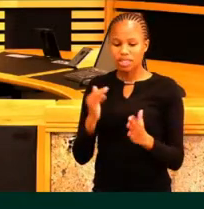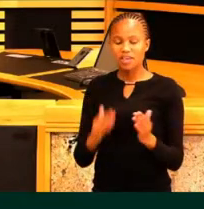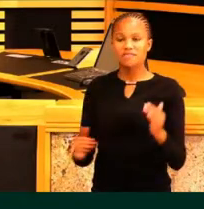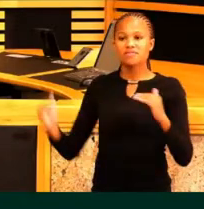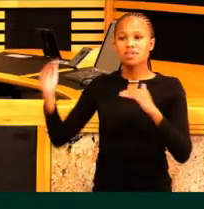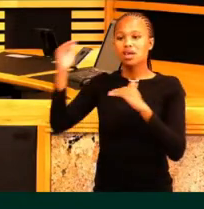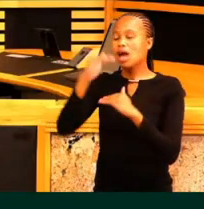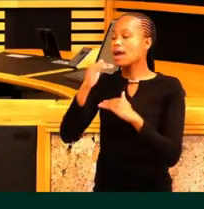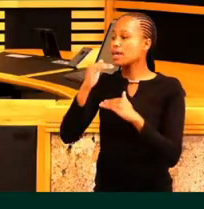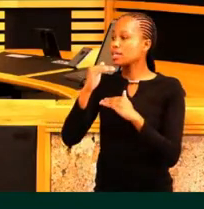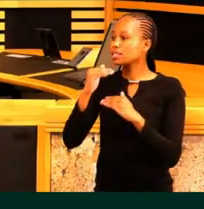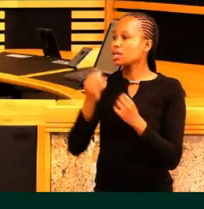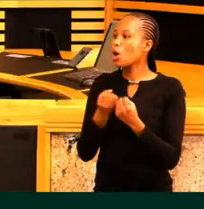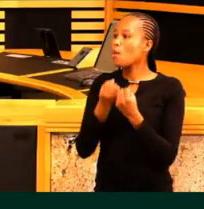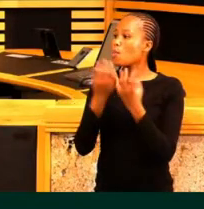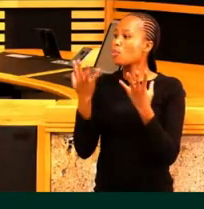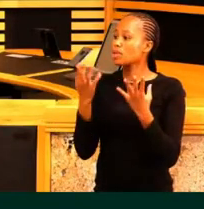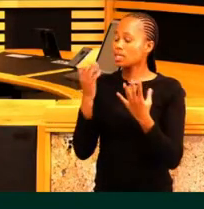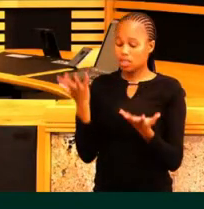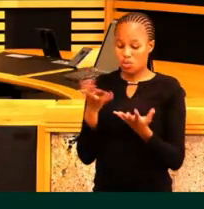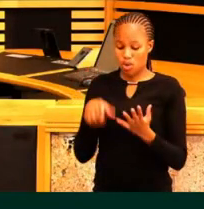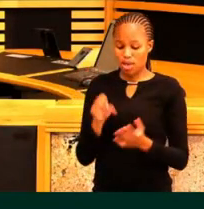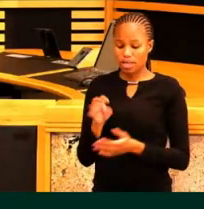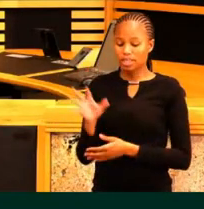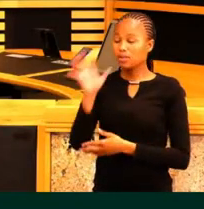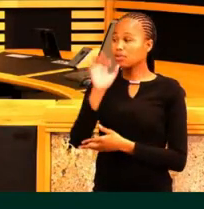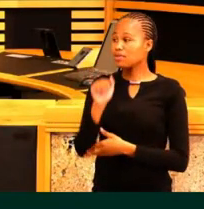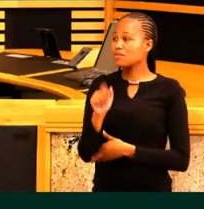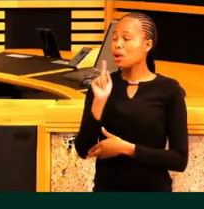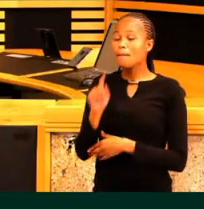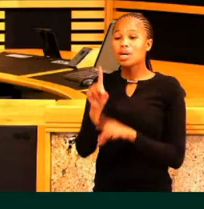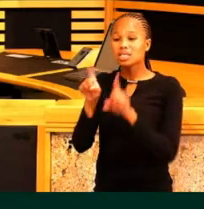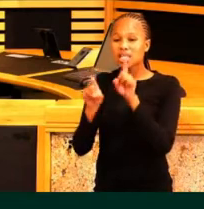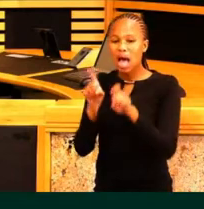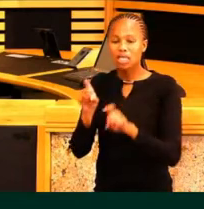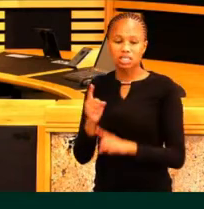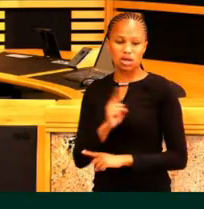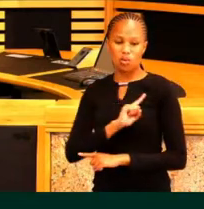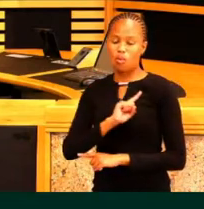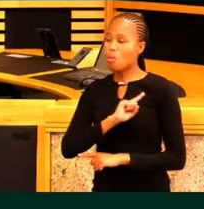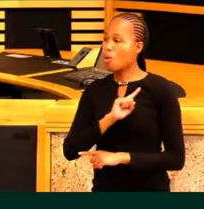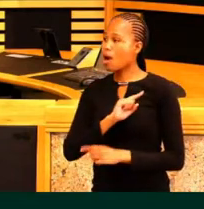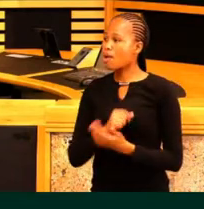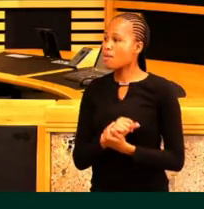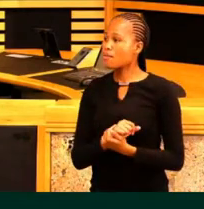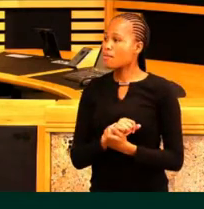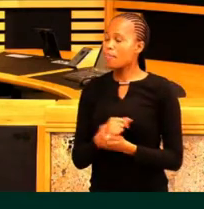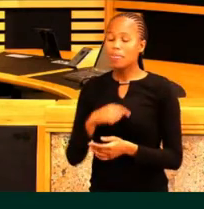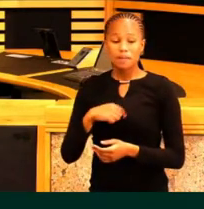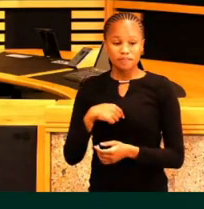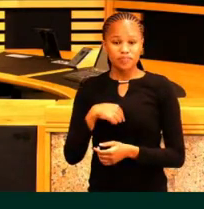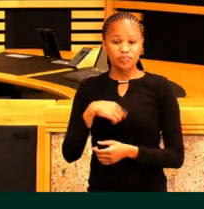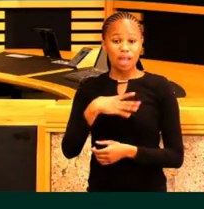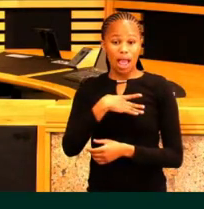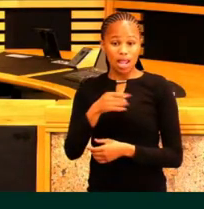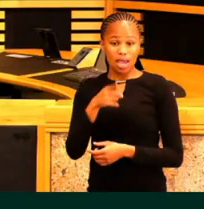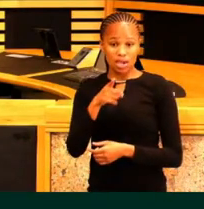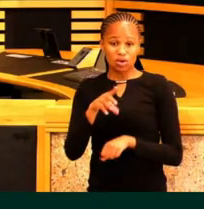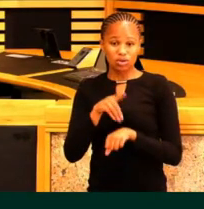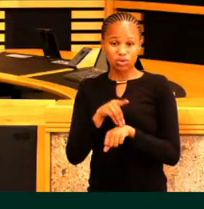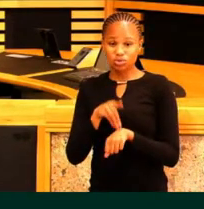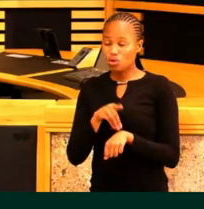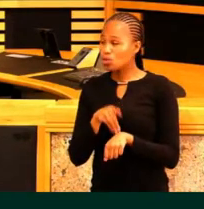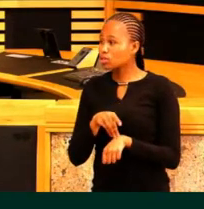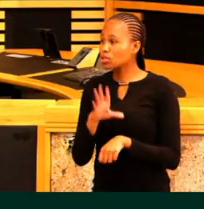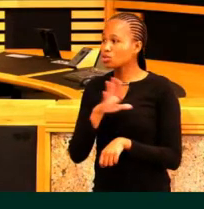population in South Africa and you must ask a question why I like it you are a doctor you don't just